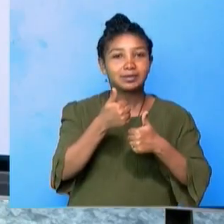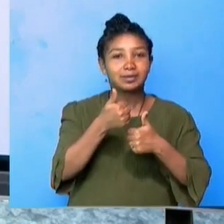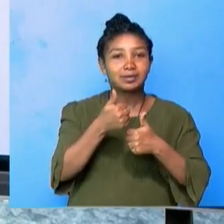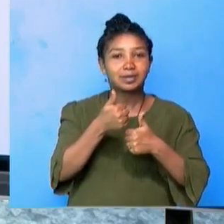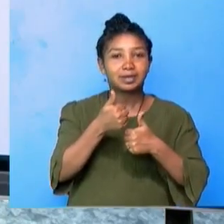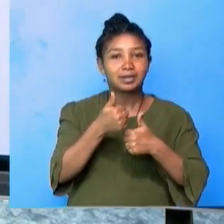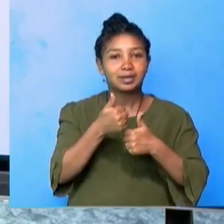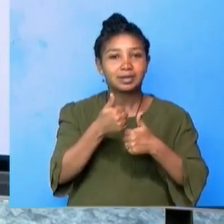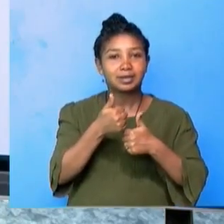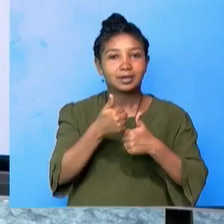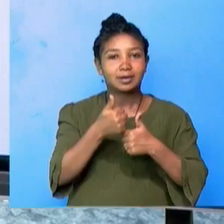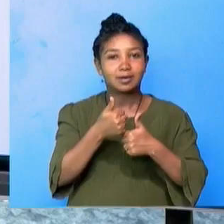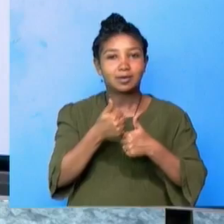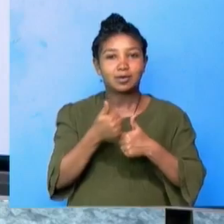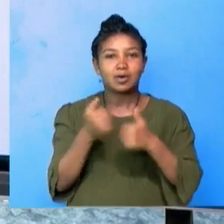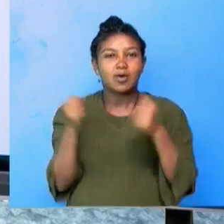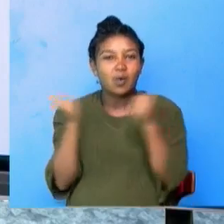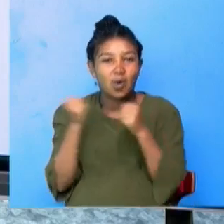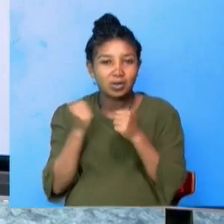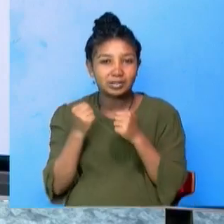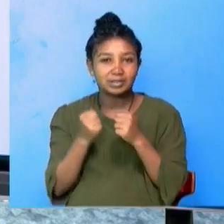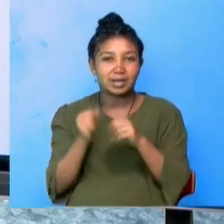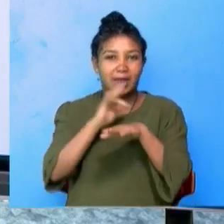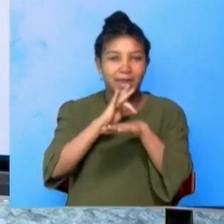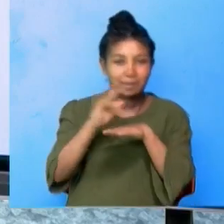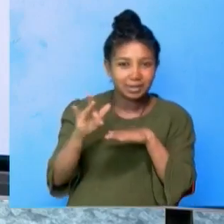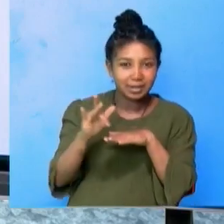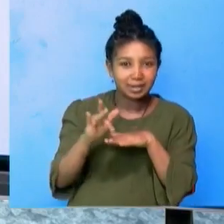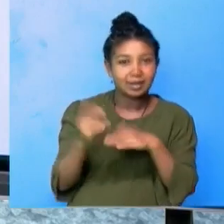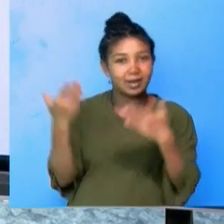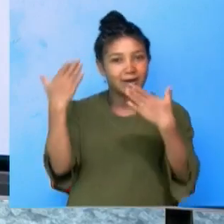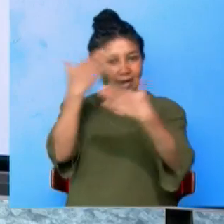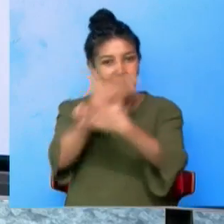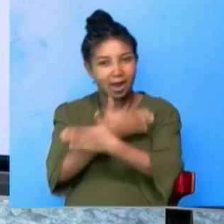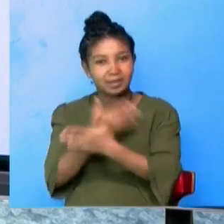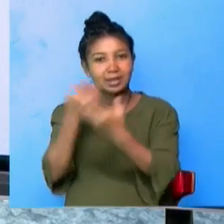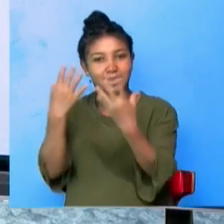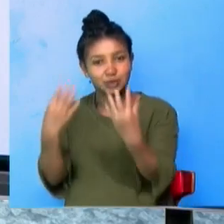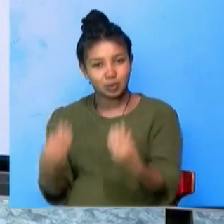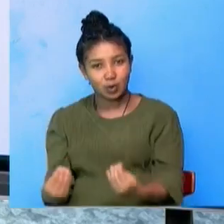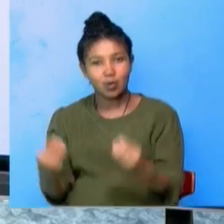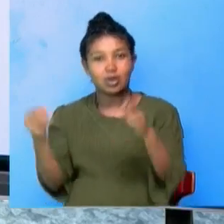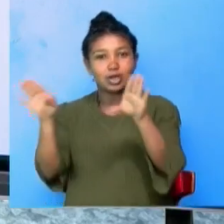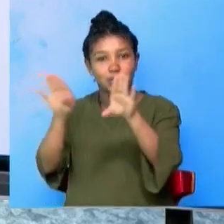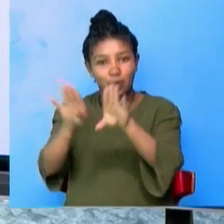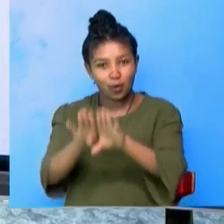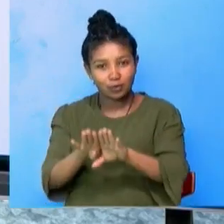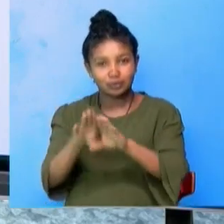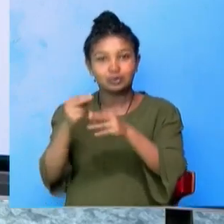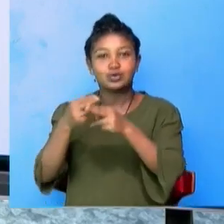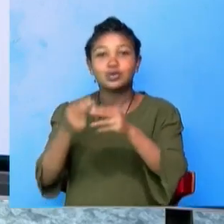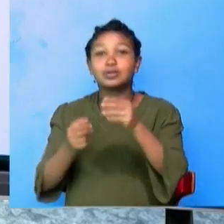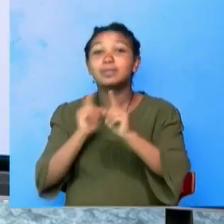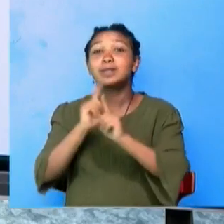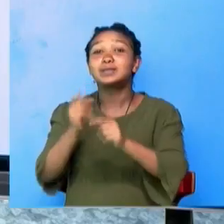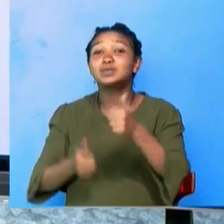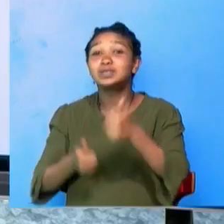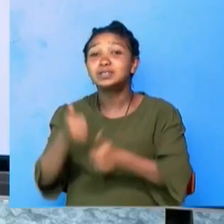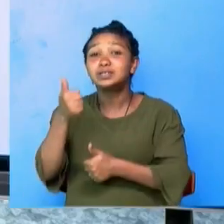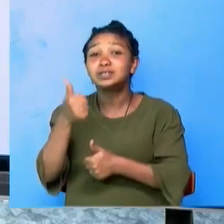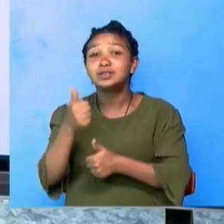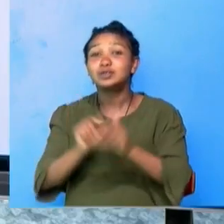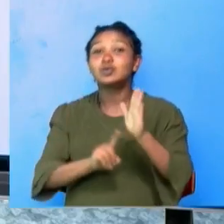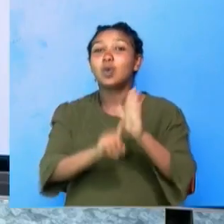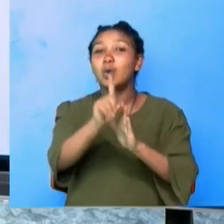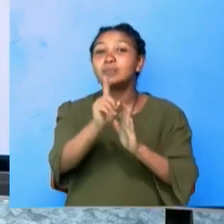Here is the choices. Cold, empty, night, slow, close, short. Here is